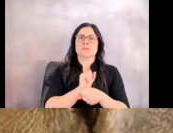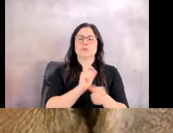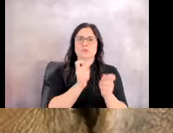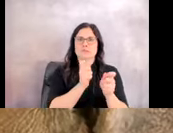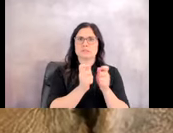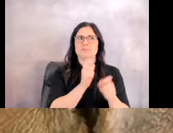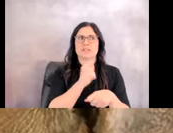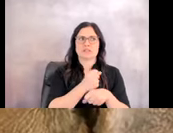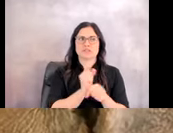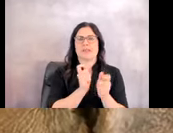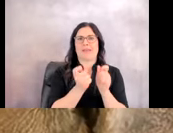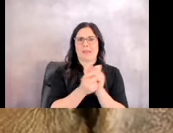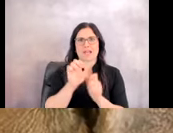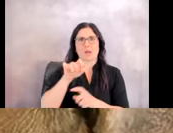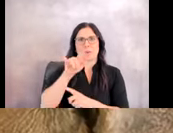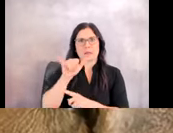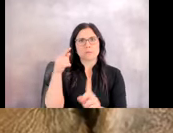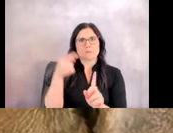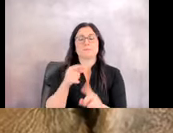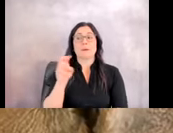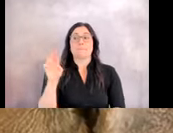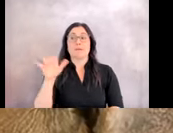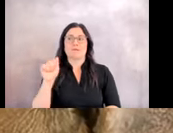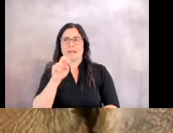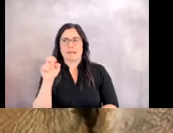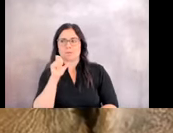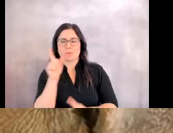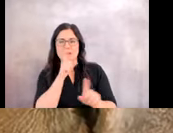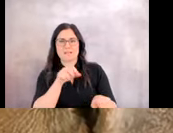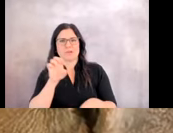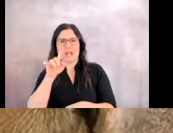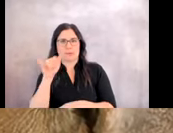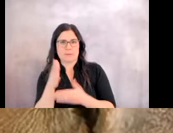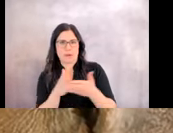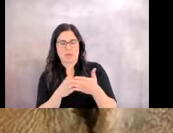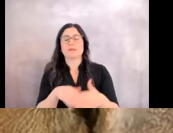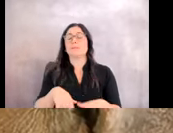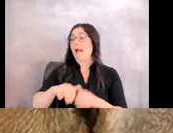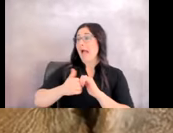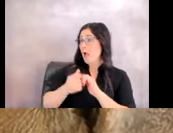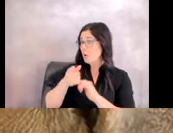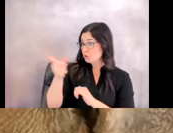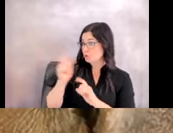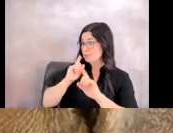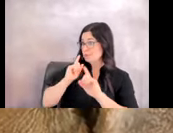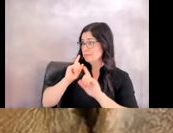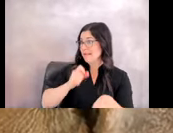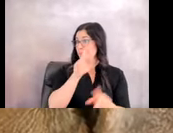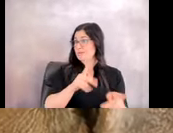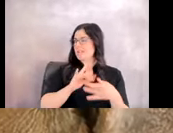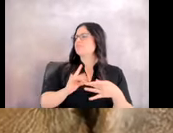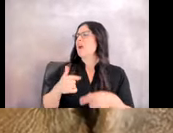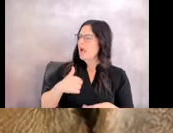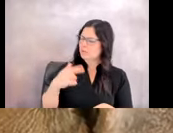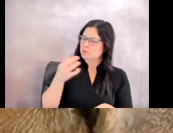minded. So Marianne, don't answer the equity minded part because we're going to get that in a minute. But how would you respond when someone said, I'm getting ready